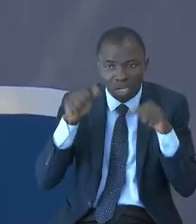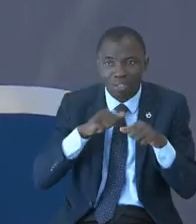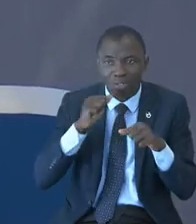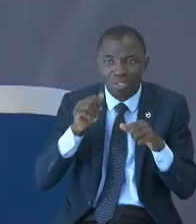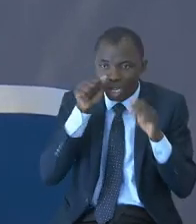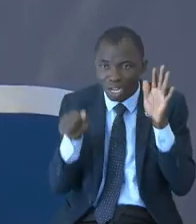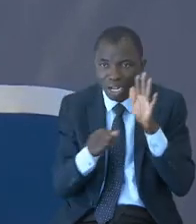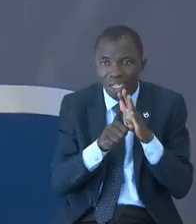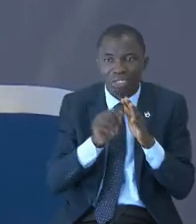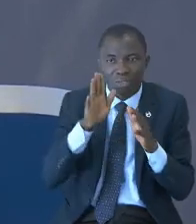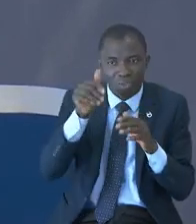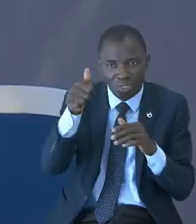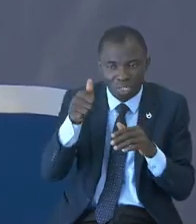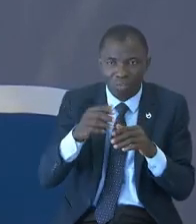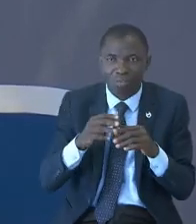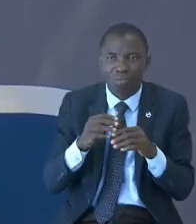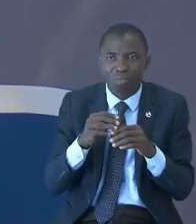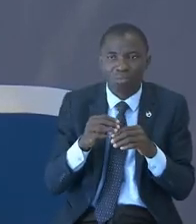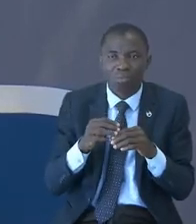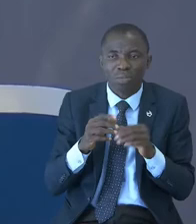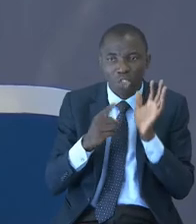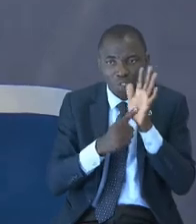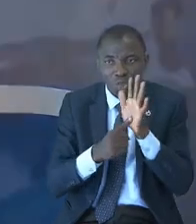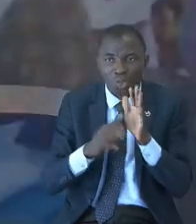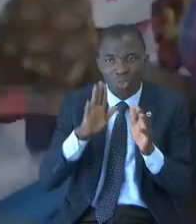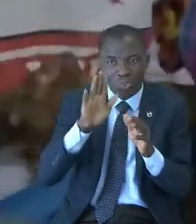You give it wholeheartedly. Don't give anything